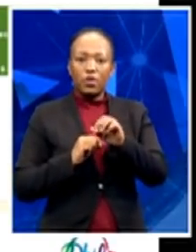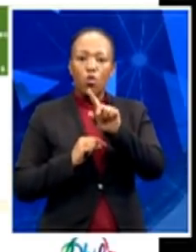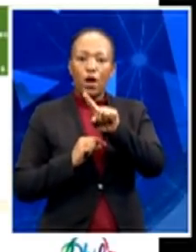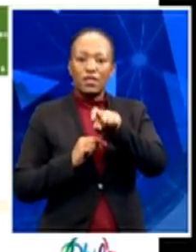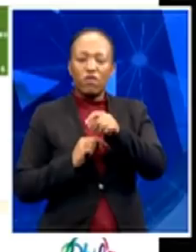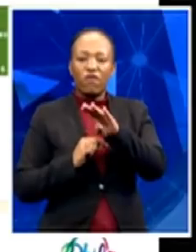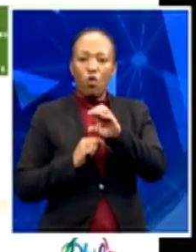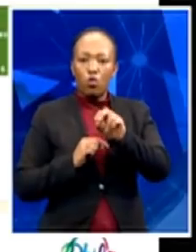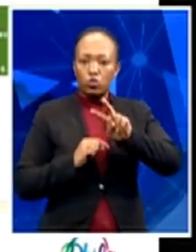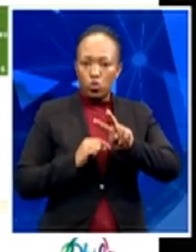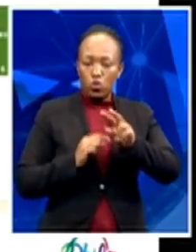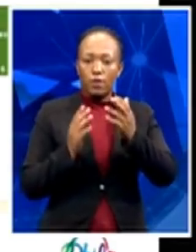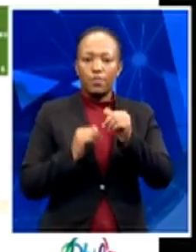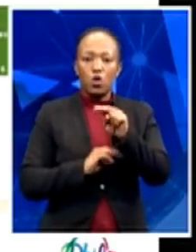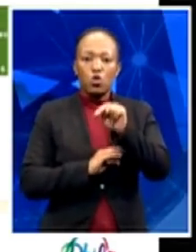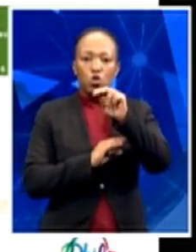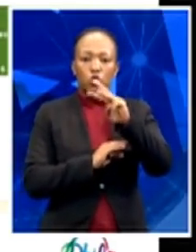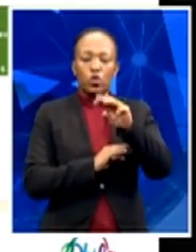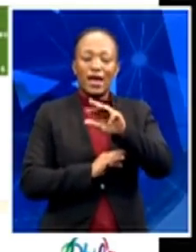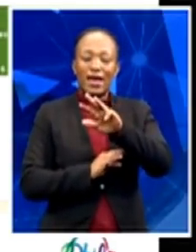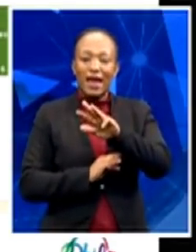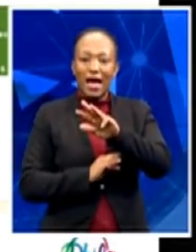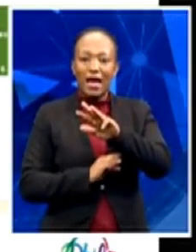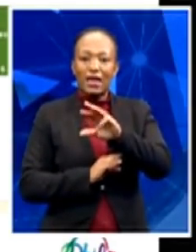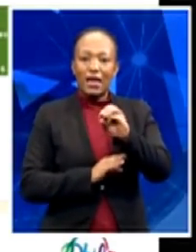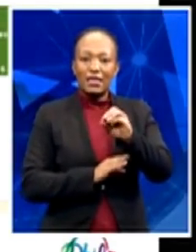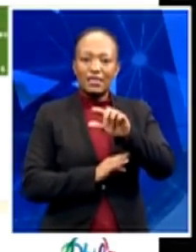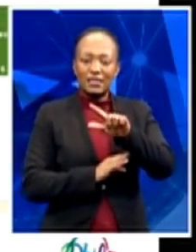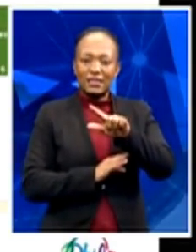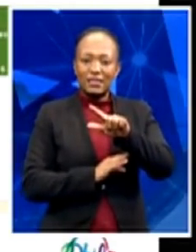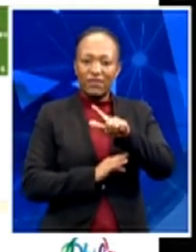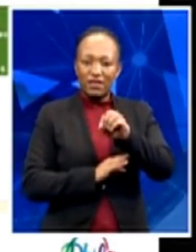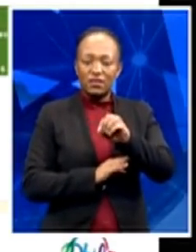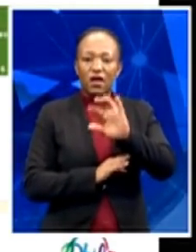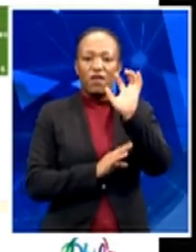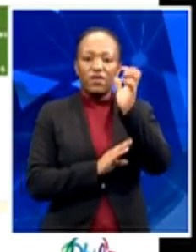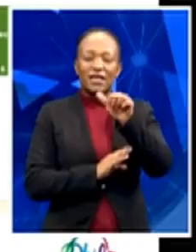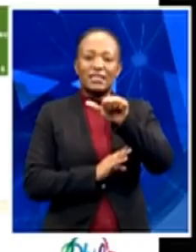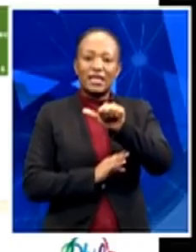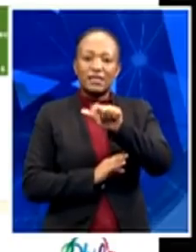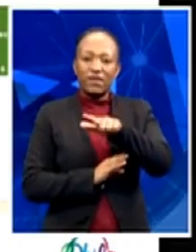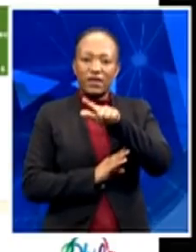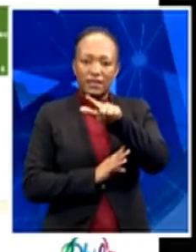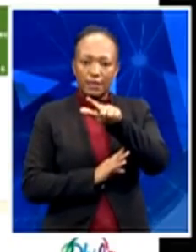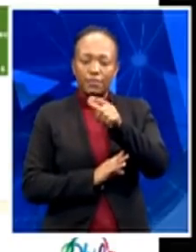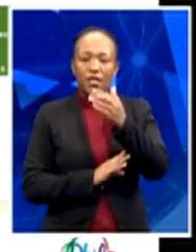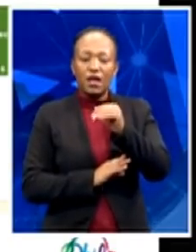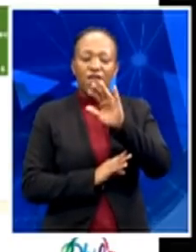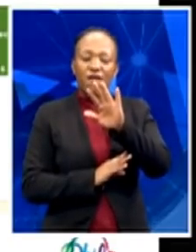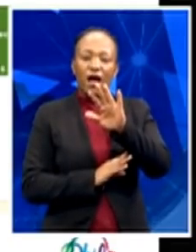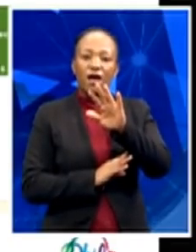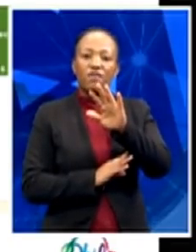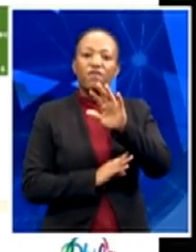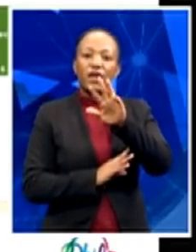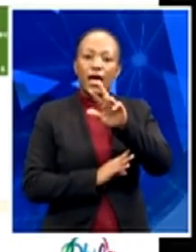with 917, Free State 617, and KZN 592. The lowest proportion of new cases are